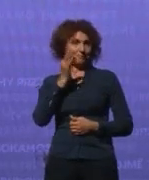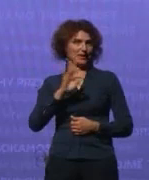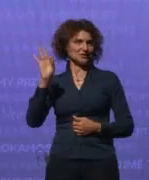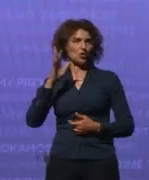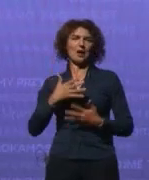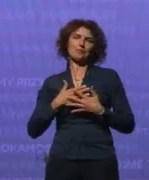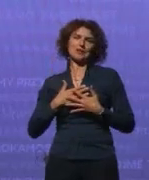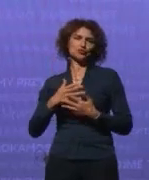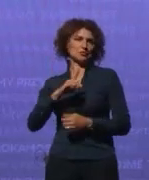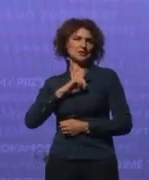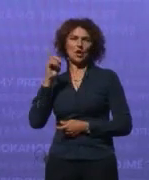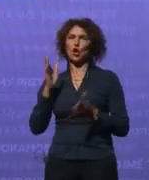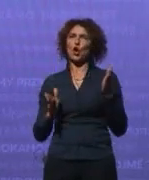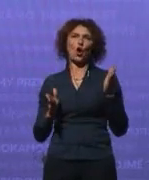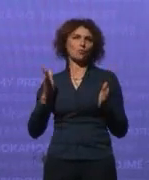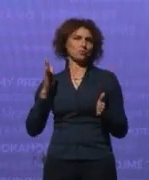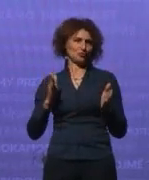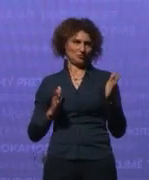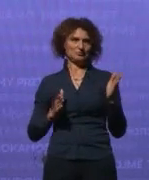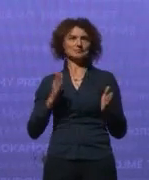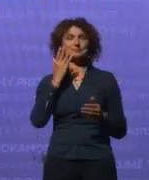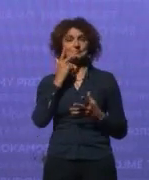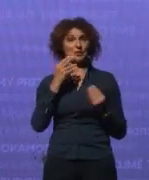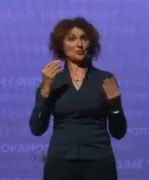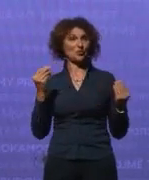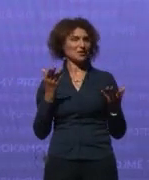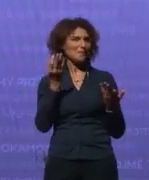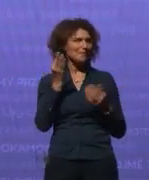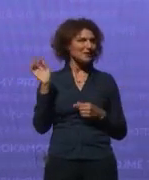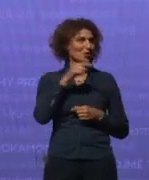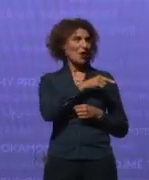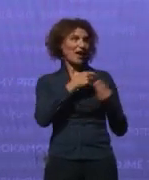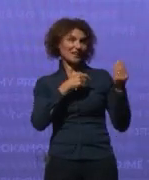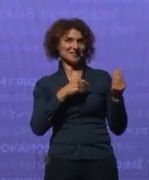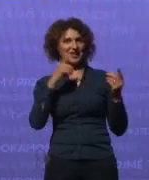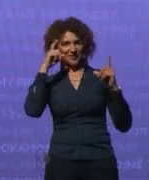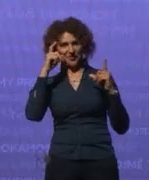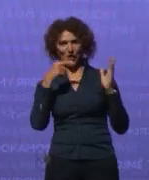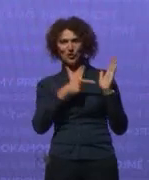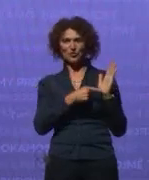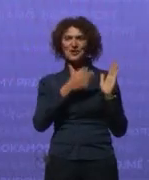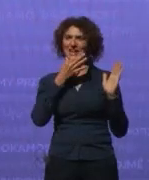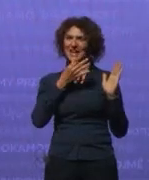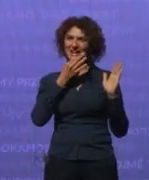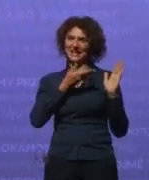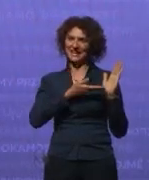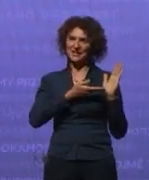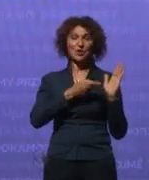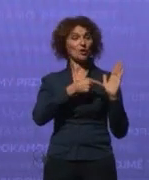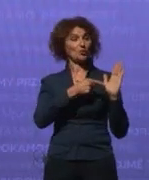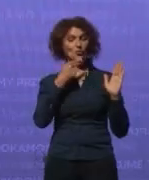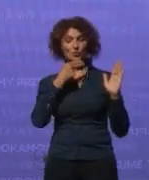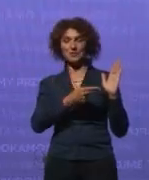they're as cute as this one. So this is iCub. iCub is a humanoid